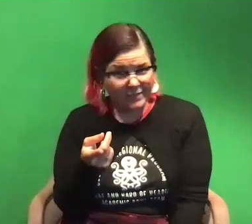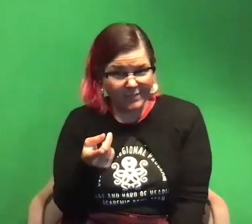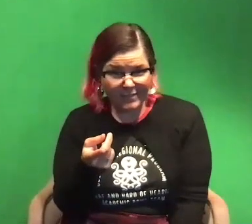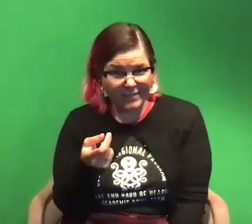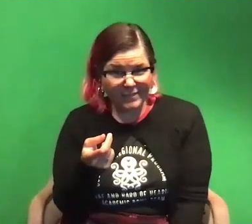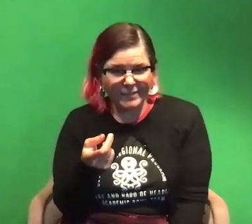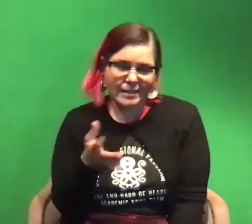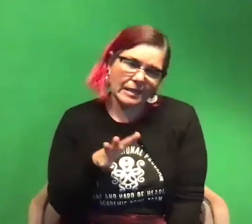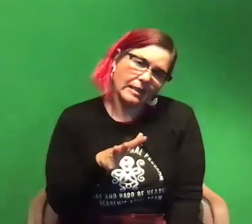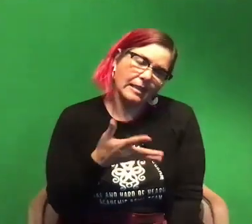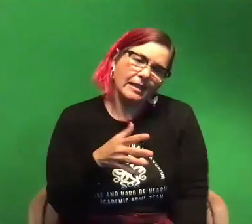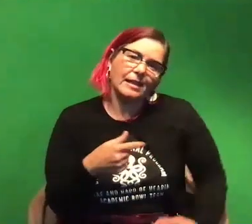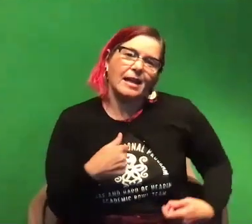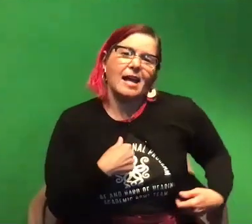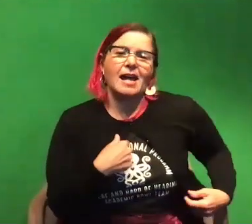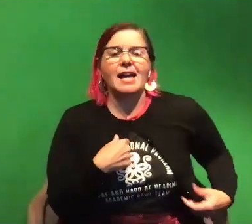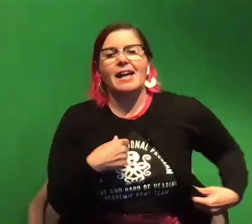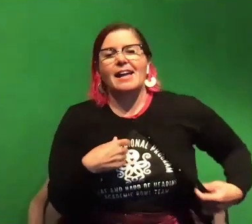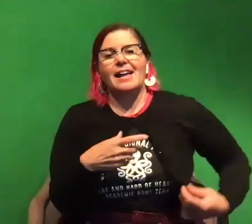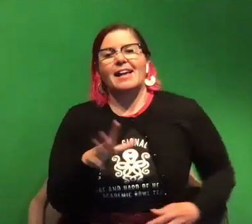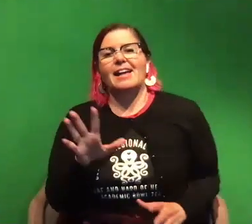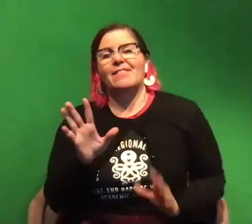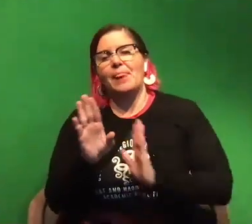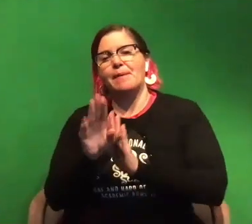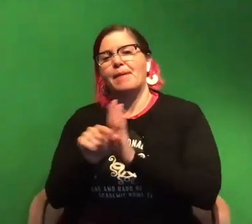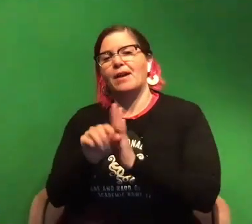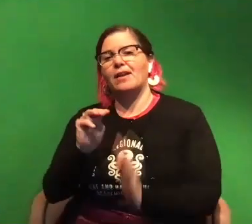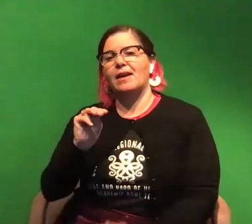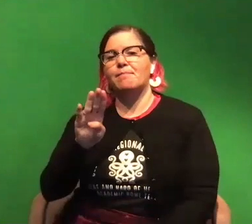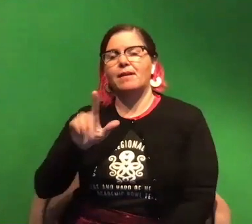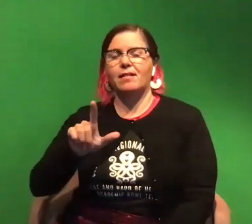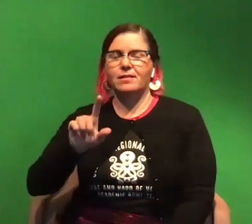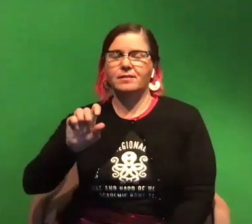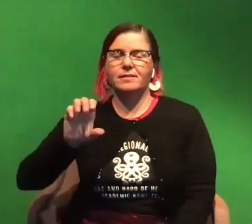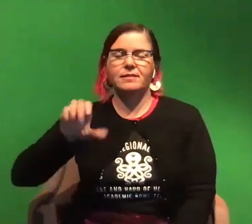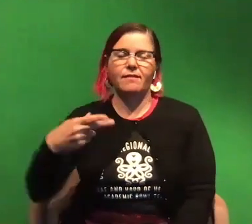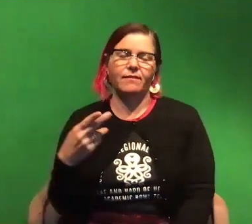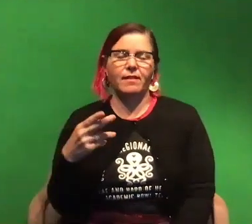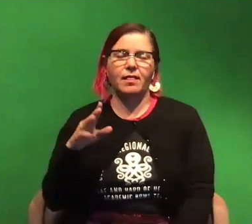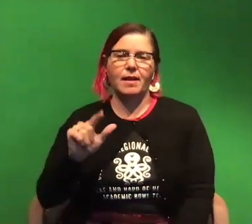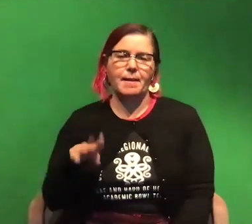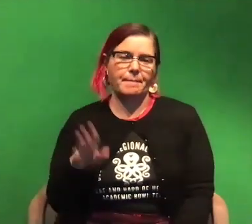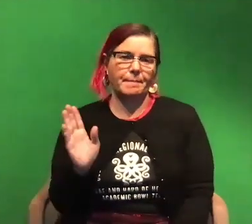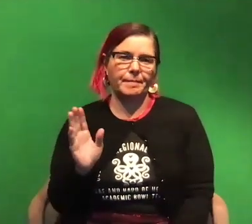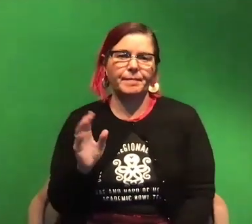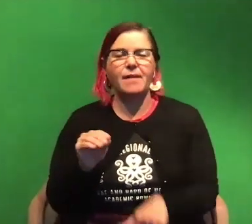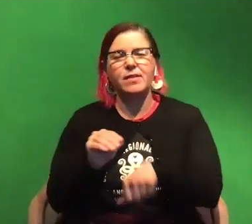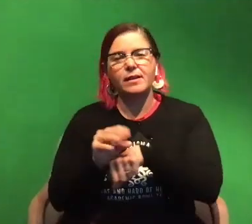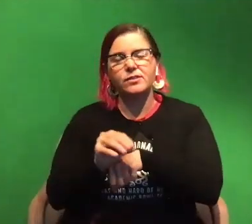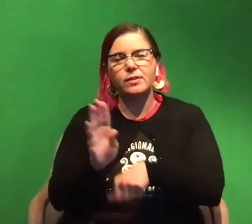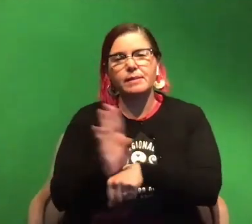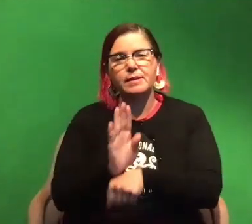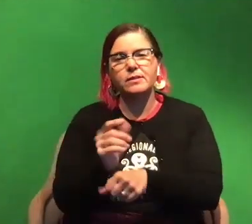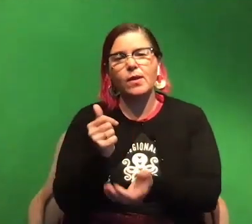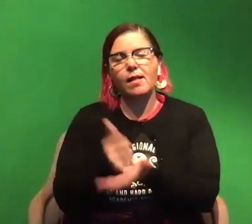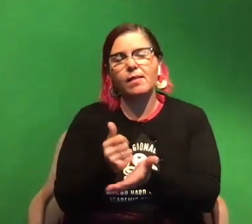Yeah, I'm in the background of the MBL Cep Lab, and then I have a consulting business where I help